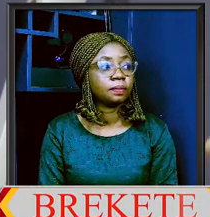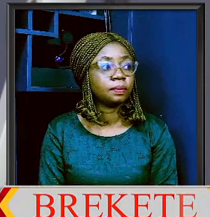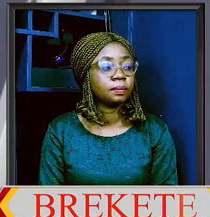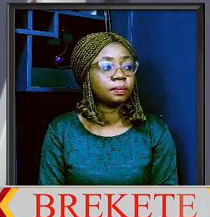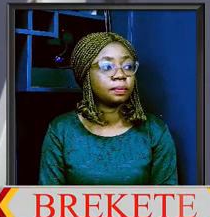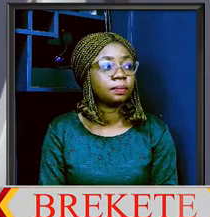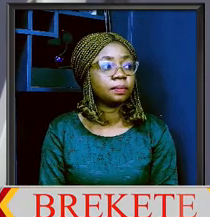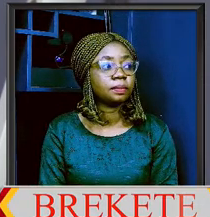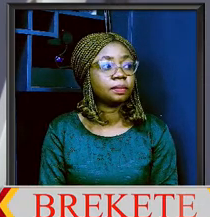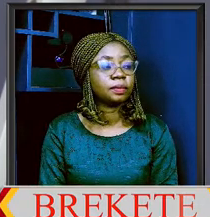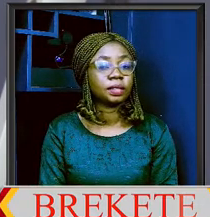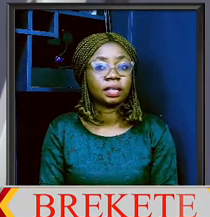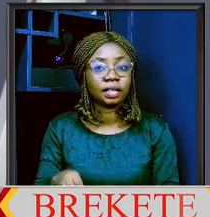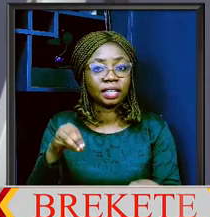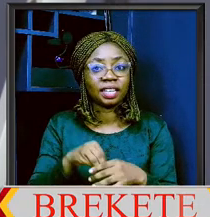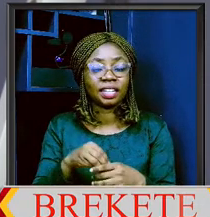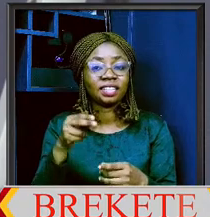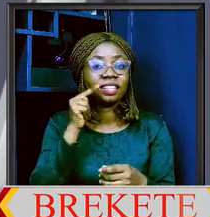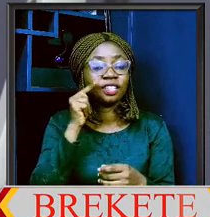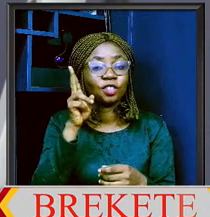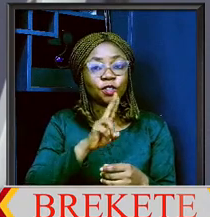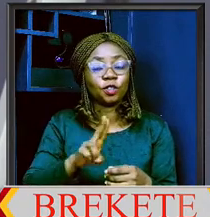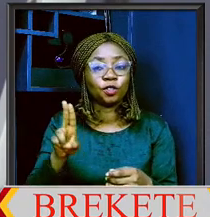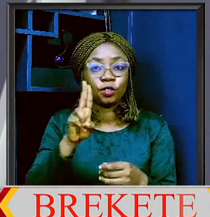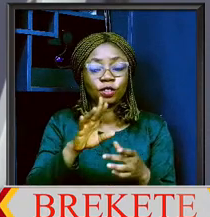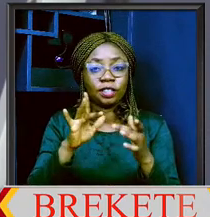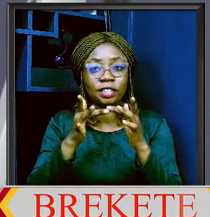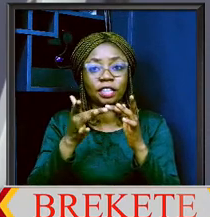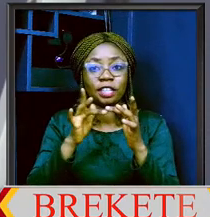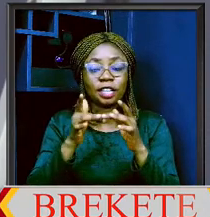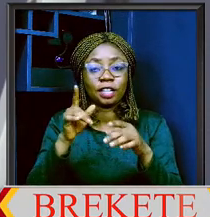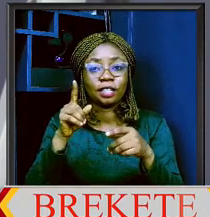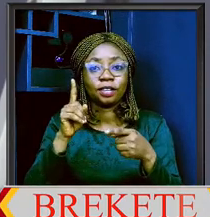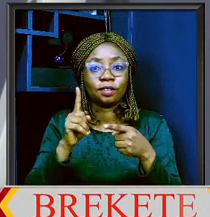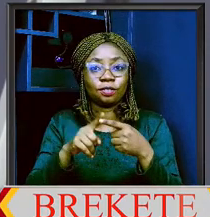from Nigeria he they use internet watch now